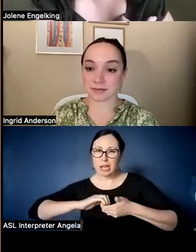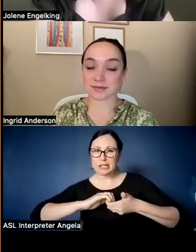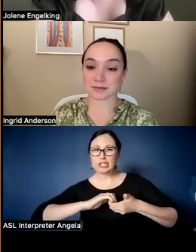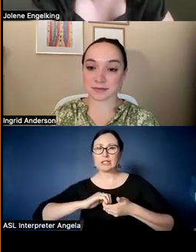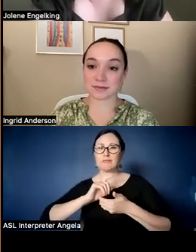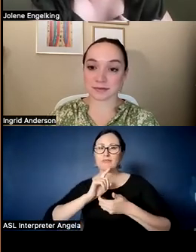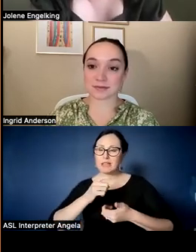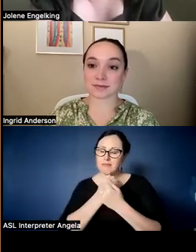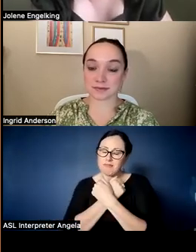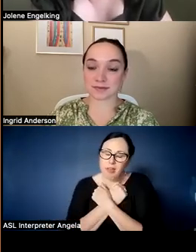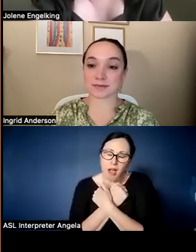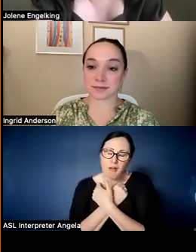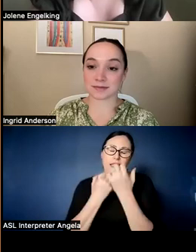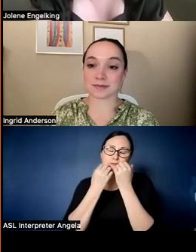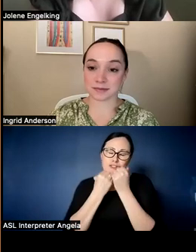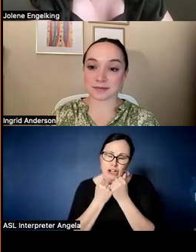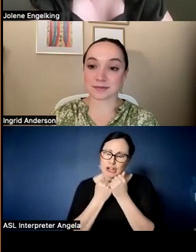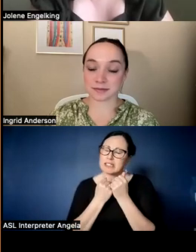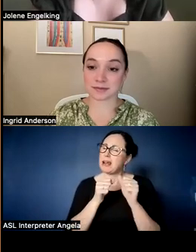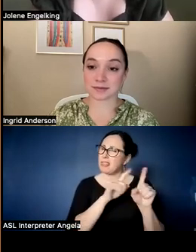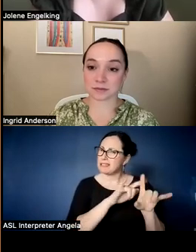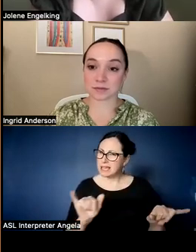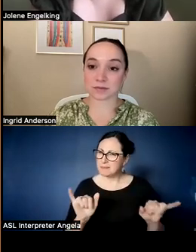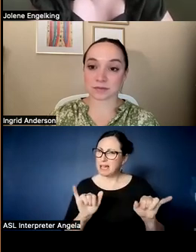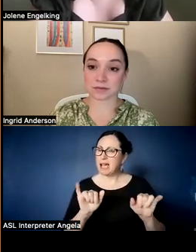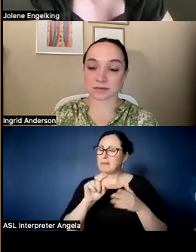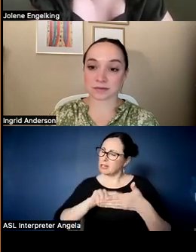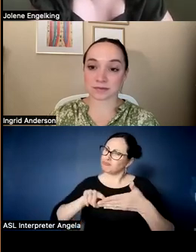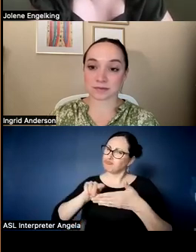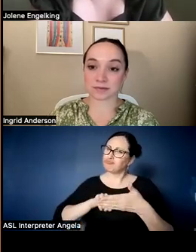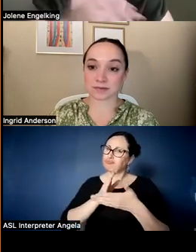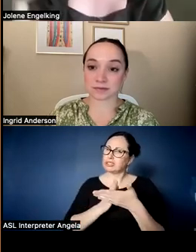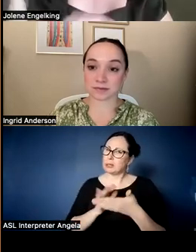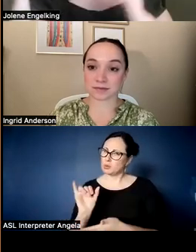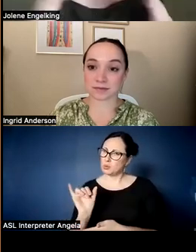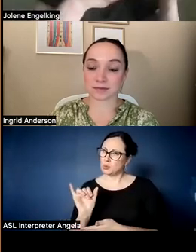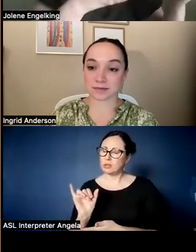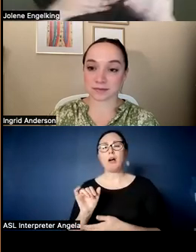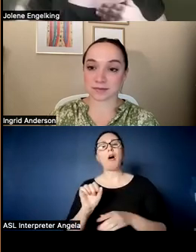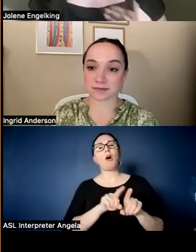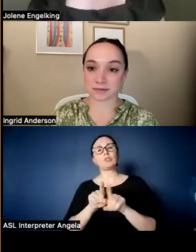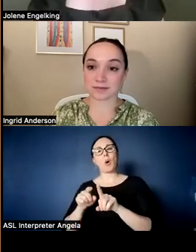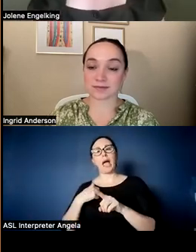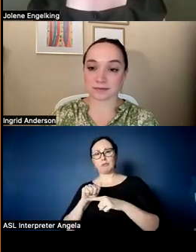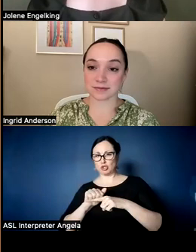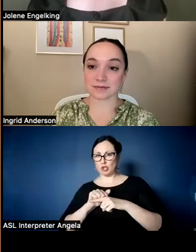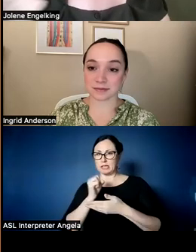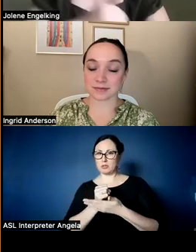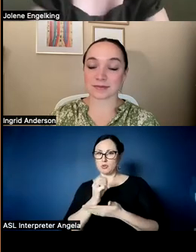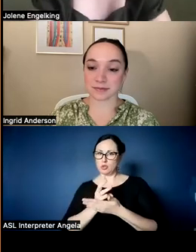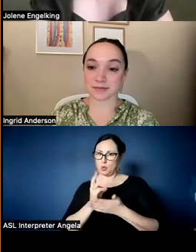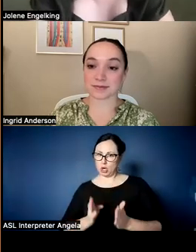and critique all at the same time. I'm also, you know, I was trained as a social worker, which also shapes my lens,